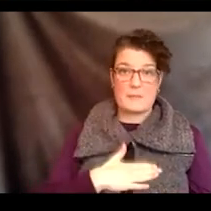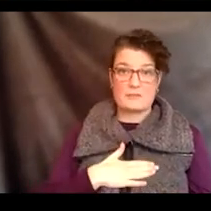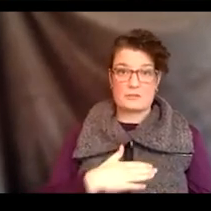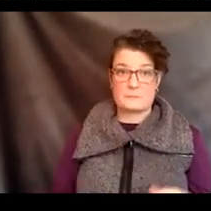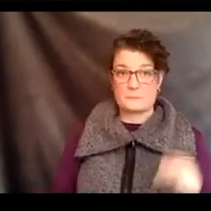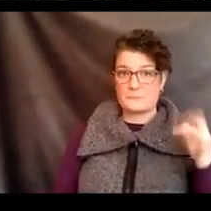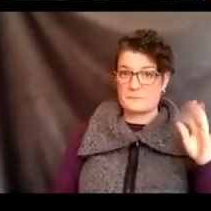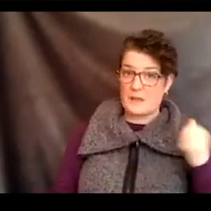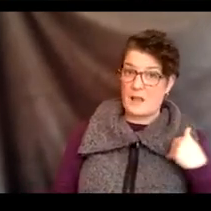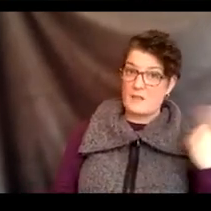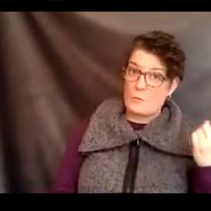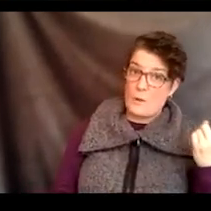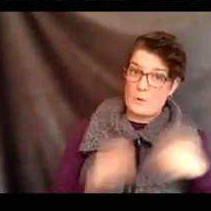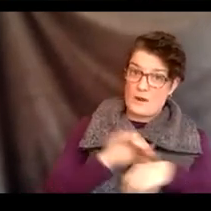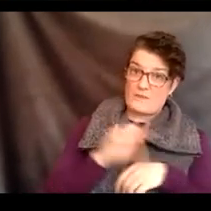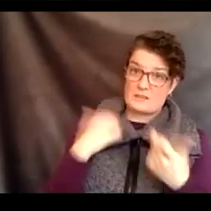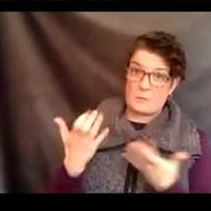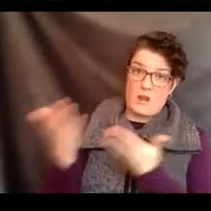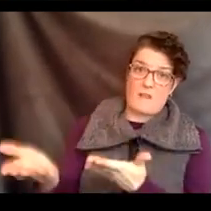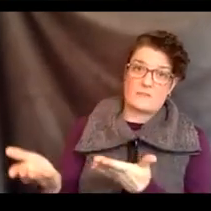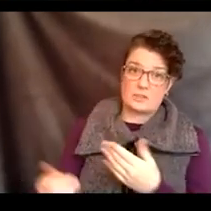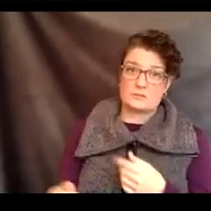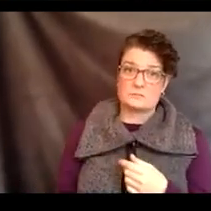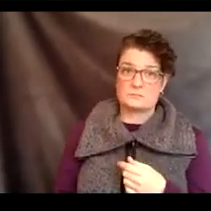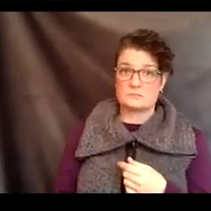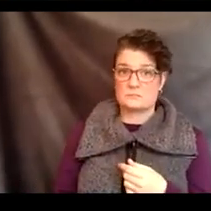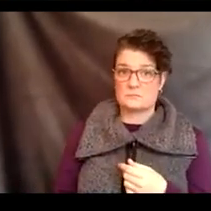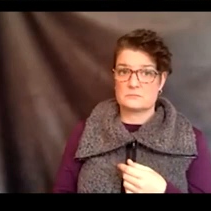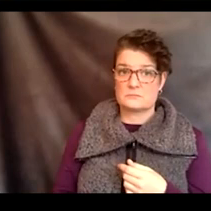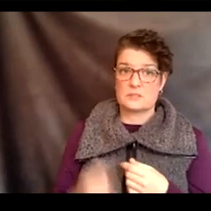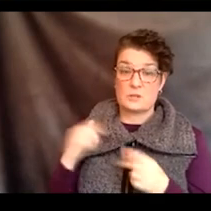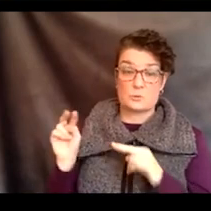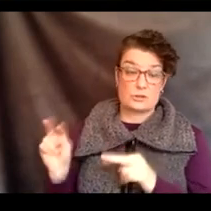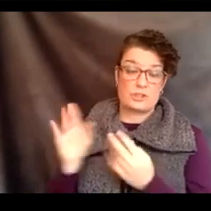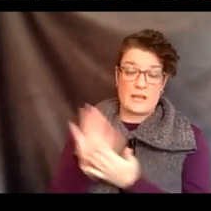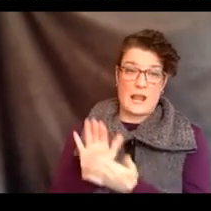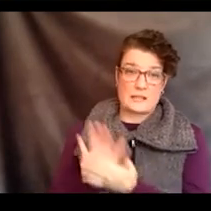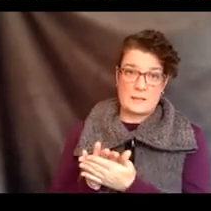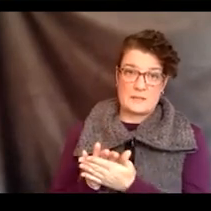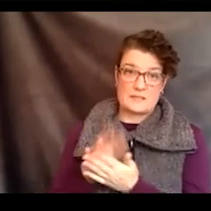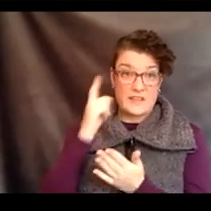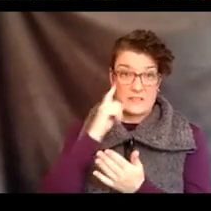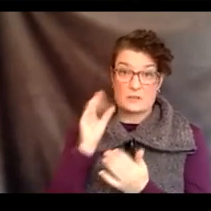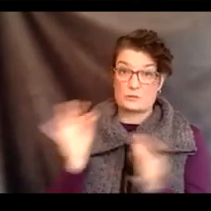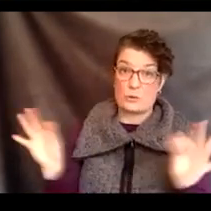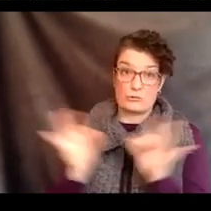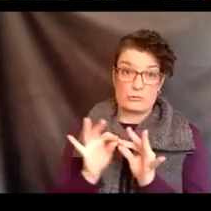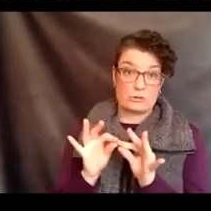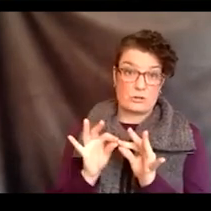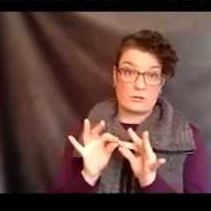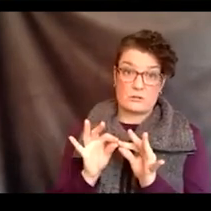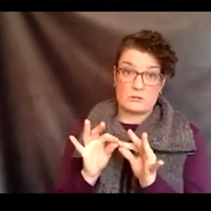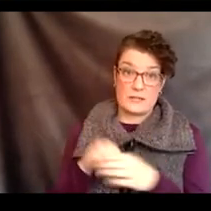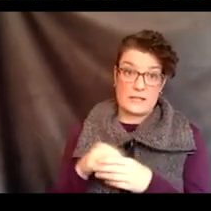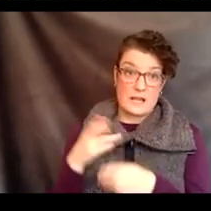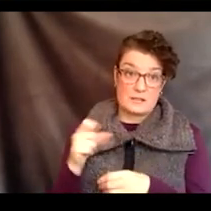just have one more piece of advice I want to offer to students, because we're just looking at the academic side. I think that it's so crucial that we're in high school, like